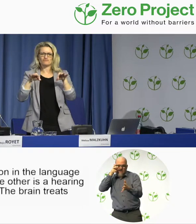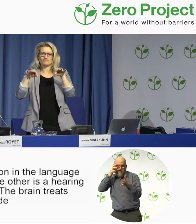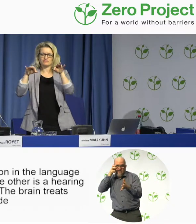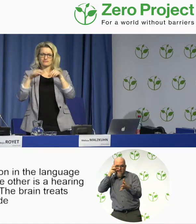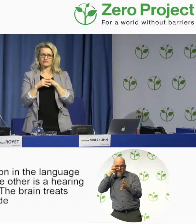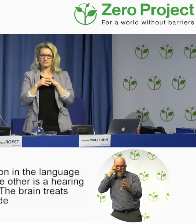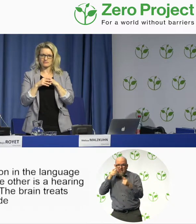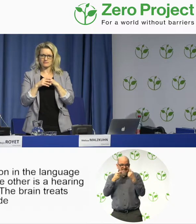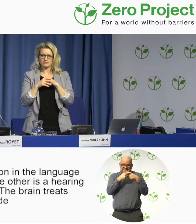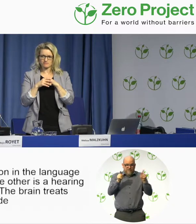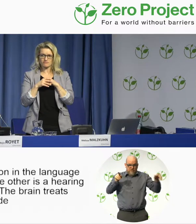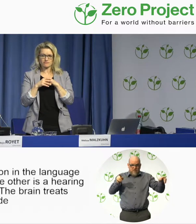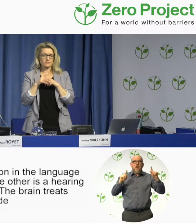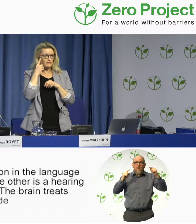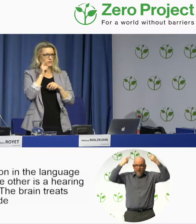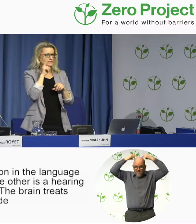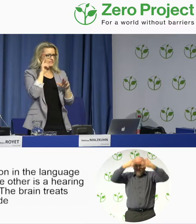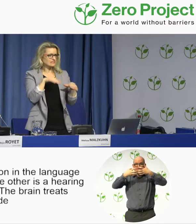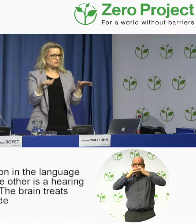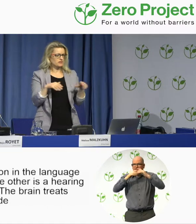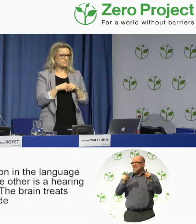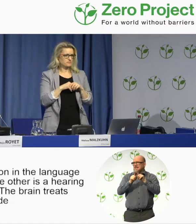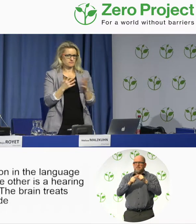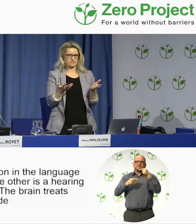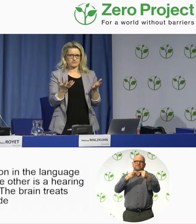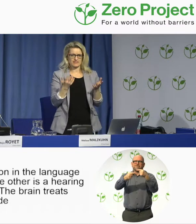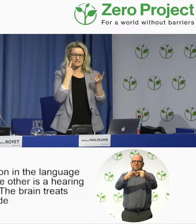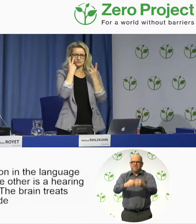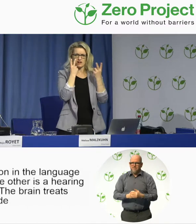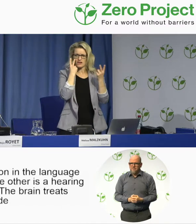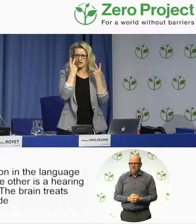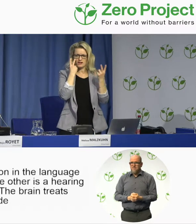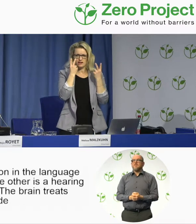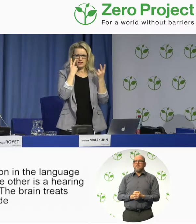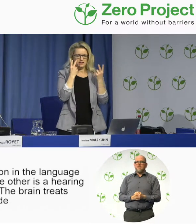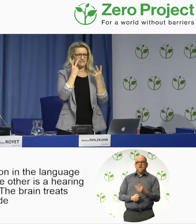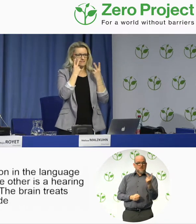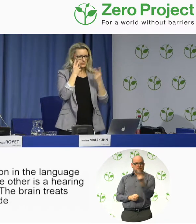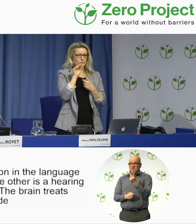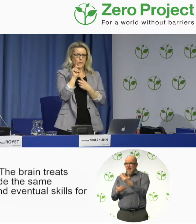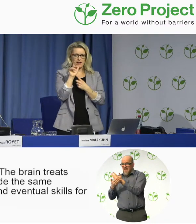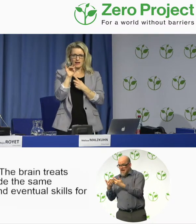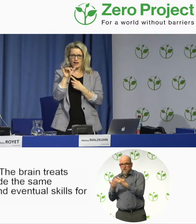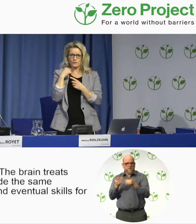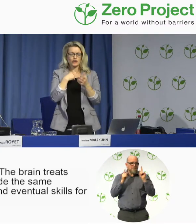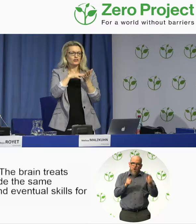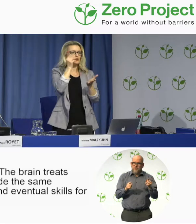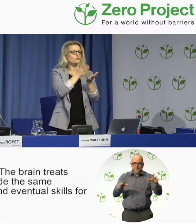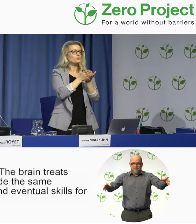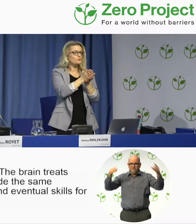Both languages provide the same foundation that is needed for children to acquire language and eventual skills for educational